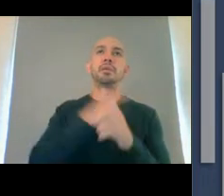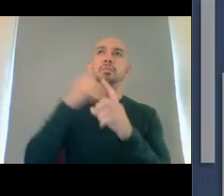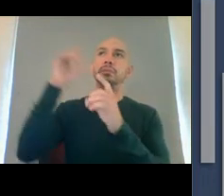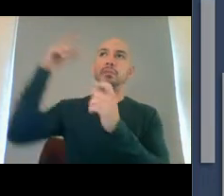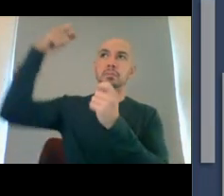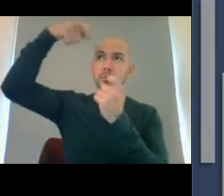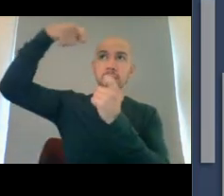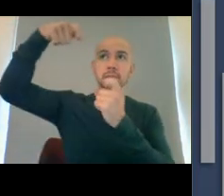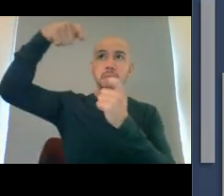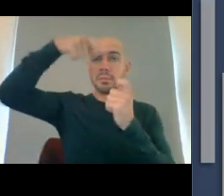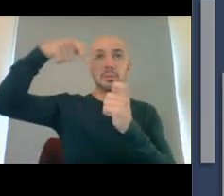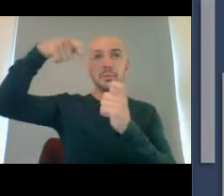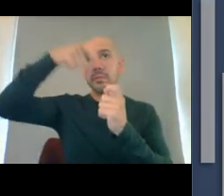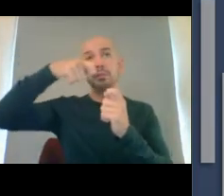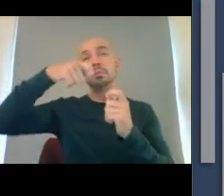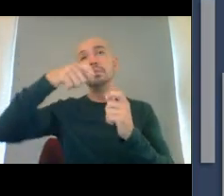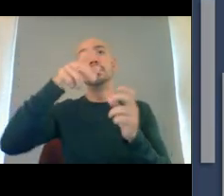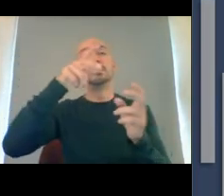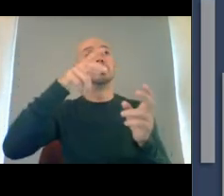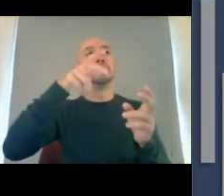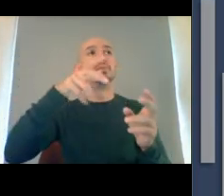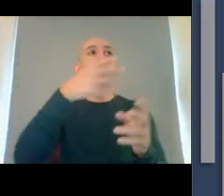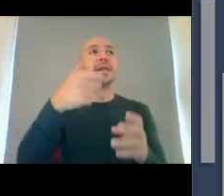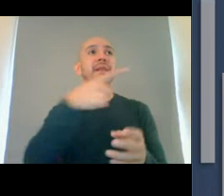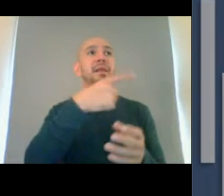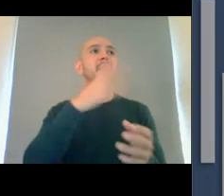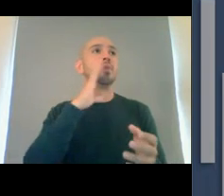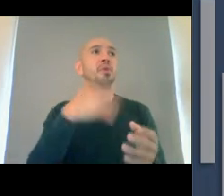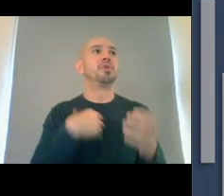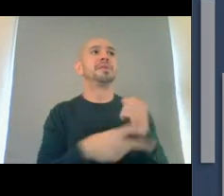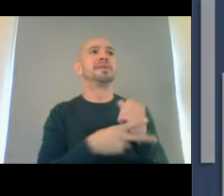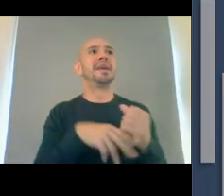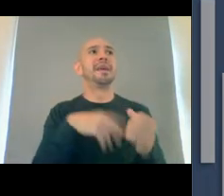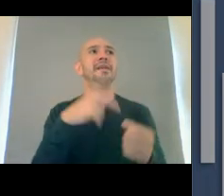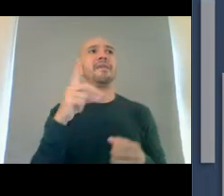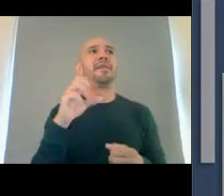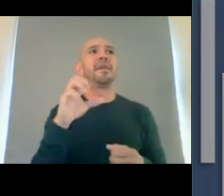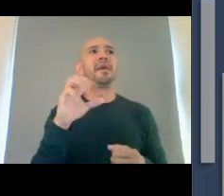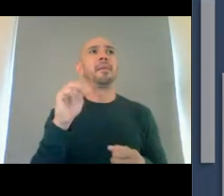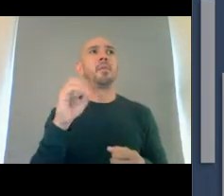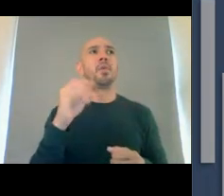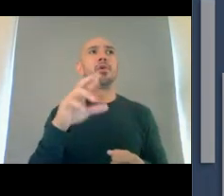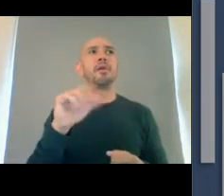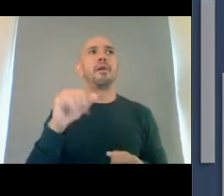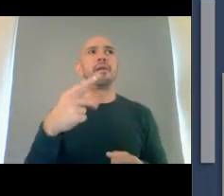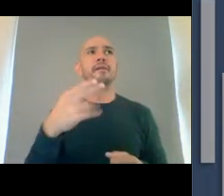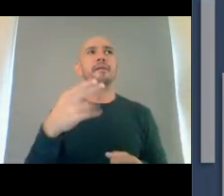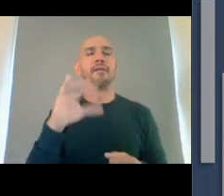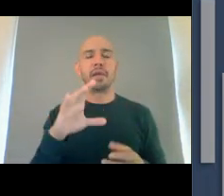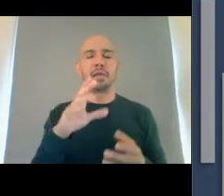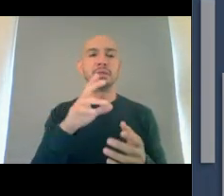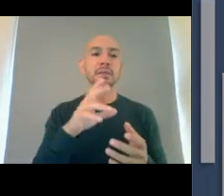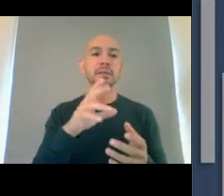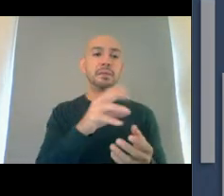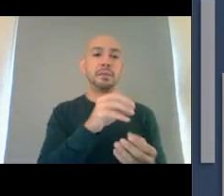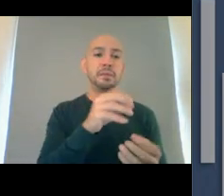demographic it's demographics and socioeconomic indicators um and then combines them into one